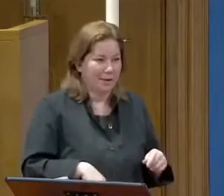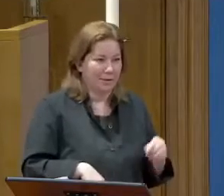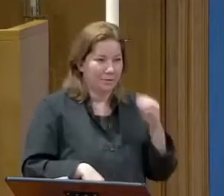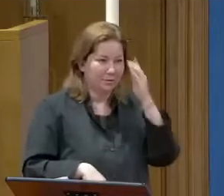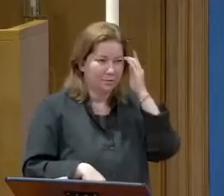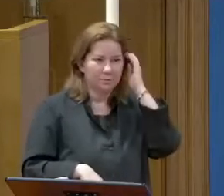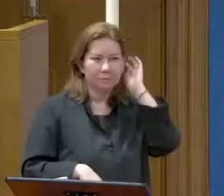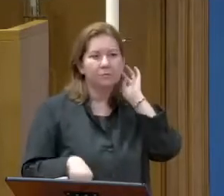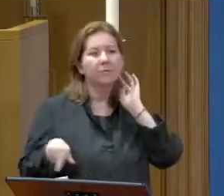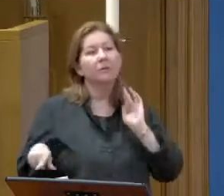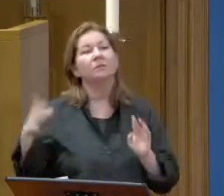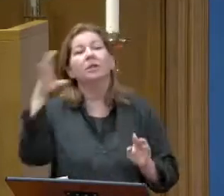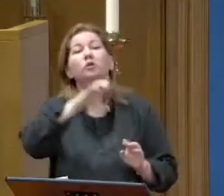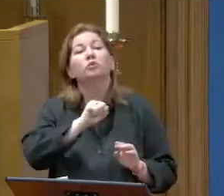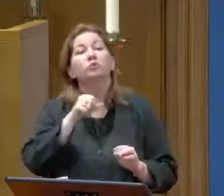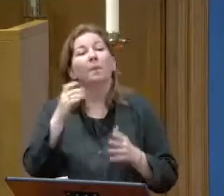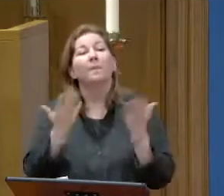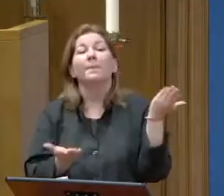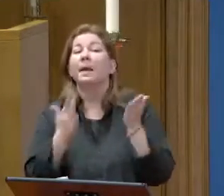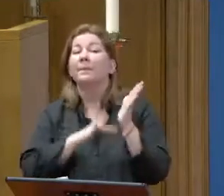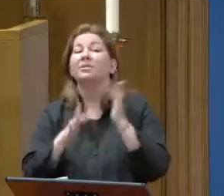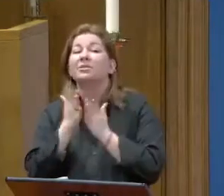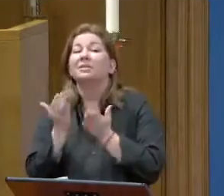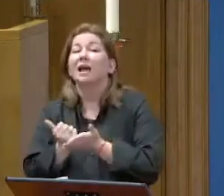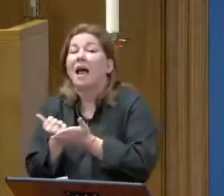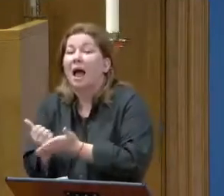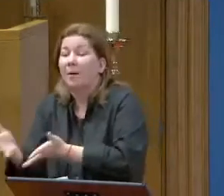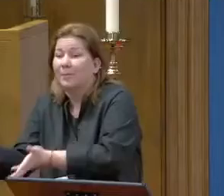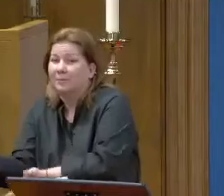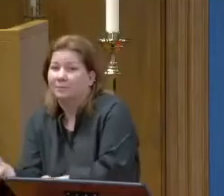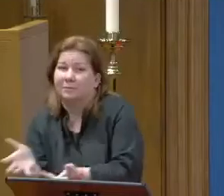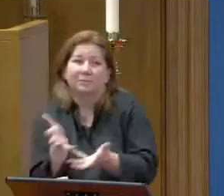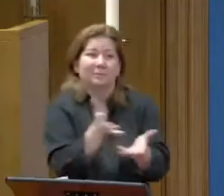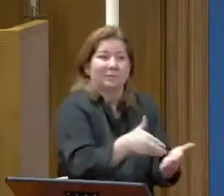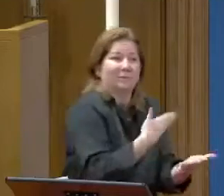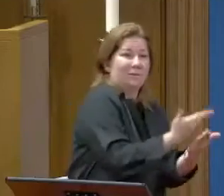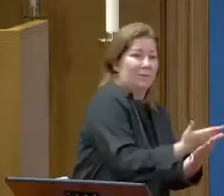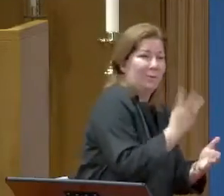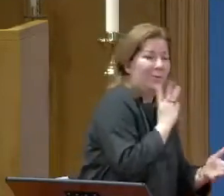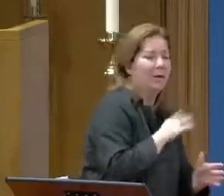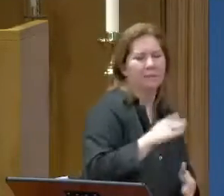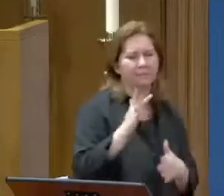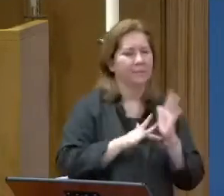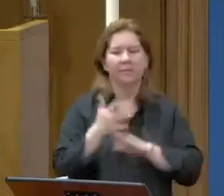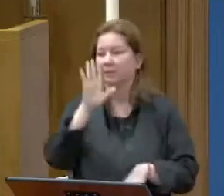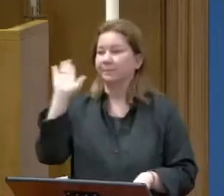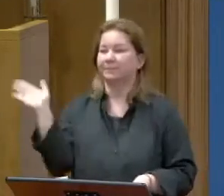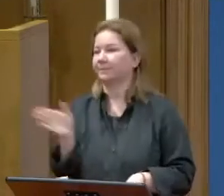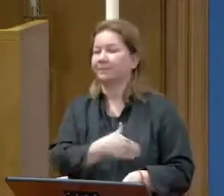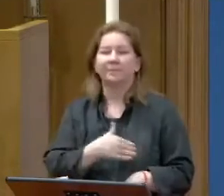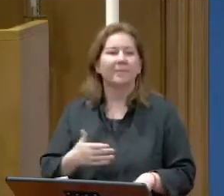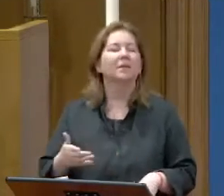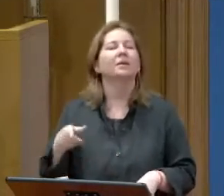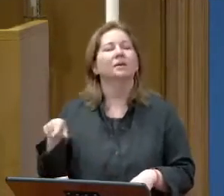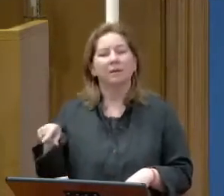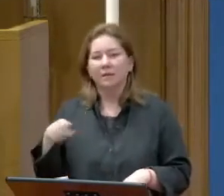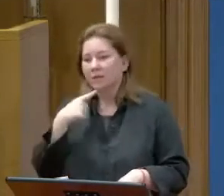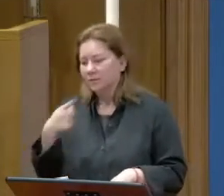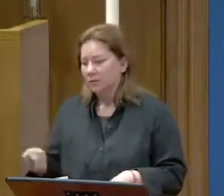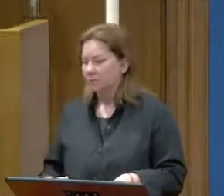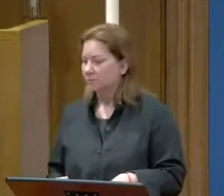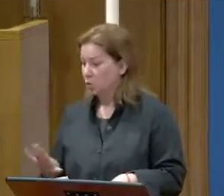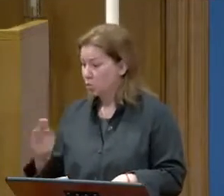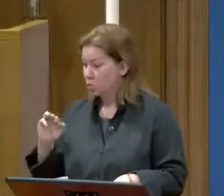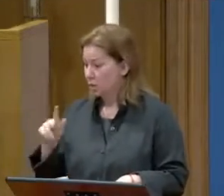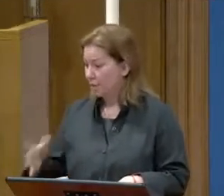he's assuming that Jesus might help him get to the water. Jesus doesn't worry about that. Jesus surpasses all that, and he says to him, "Pick